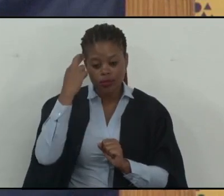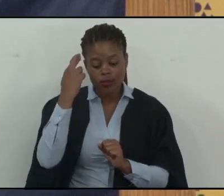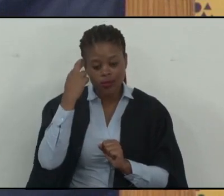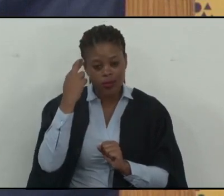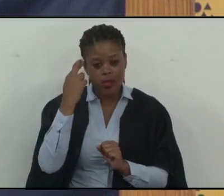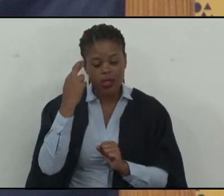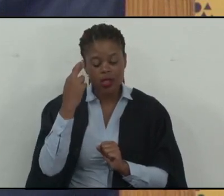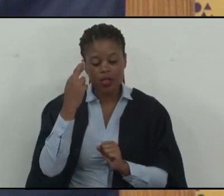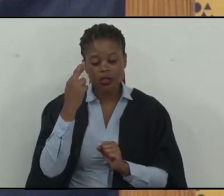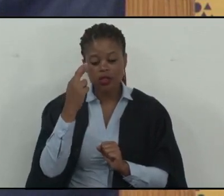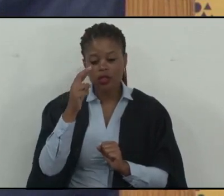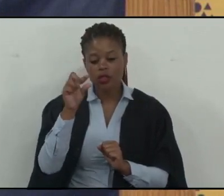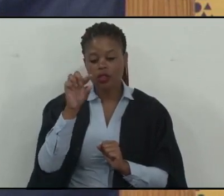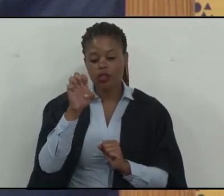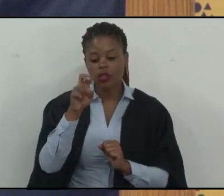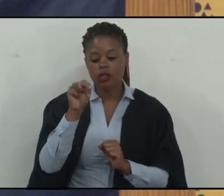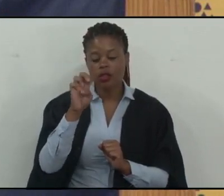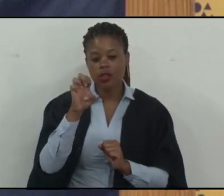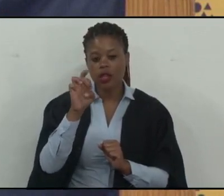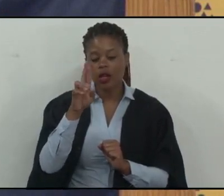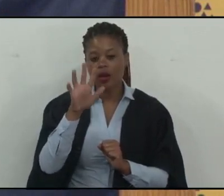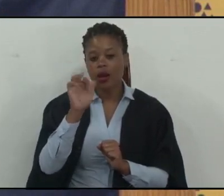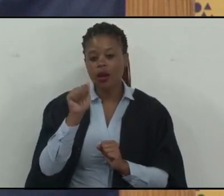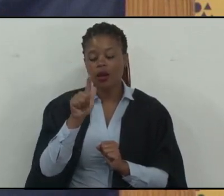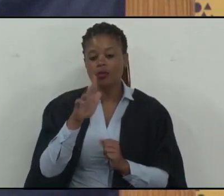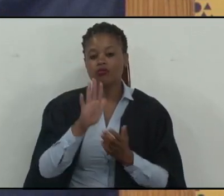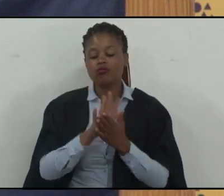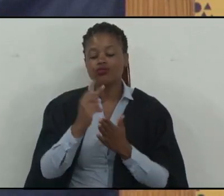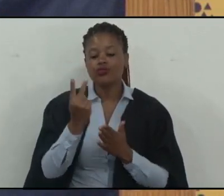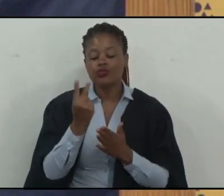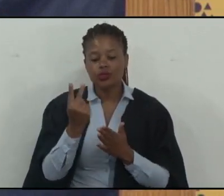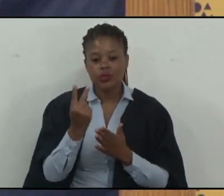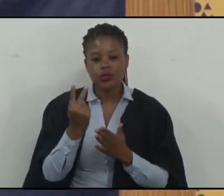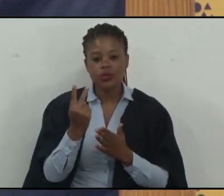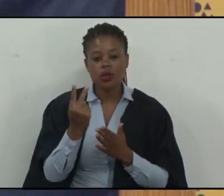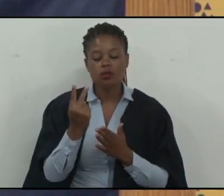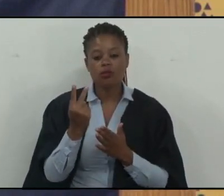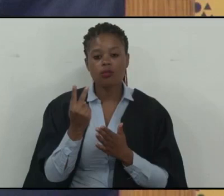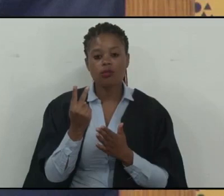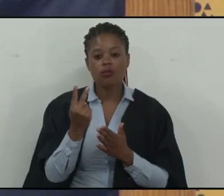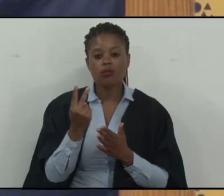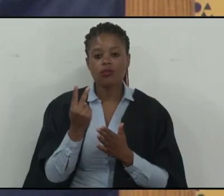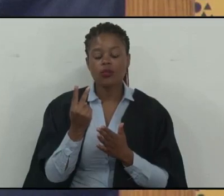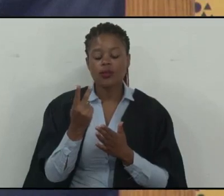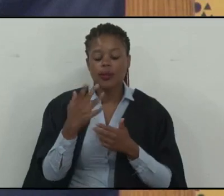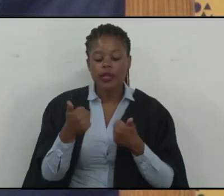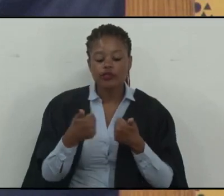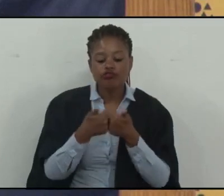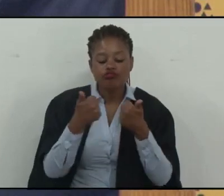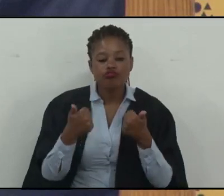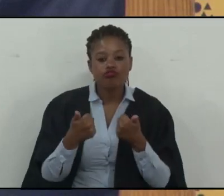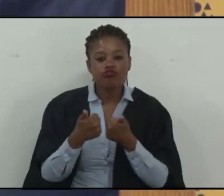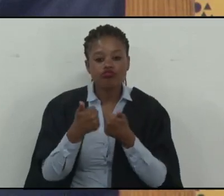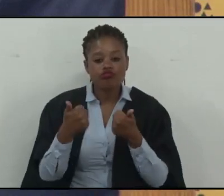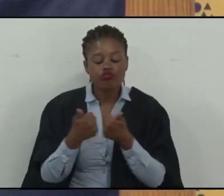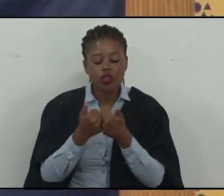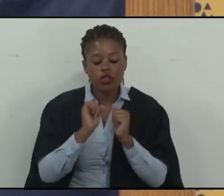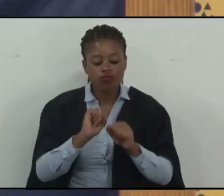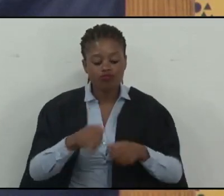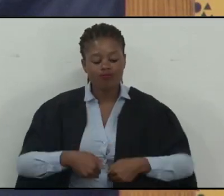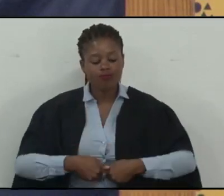Navat, as well as the reality of the triple challenge of